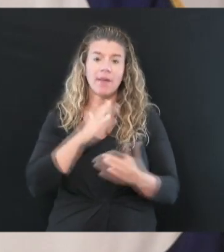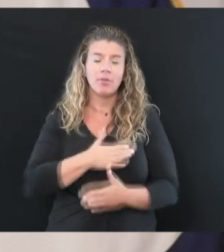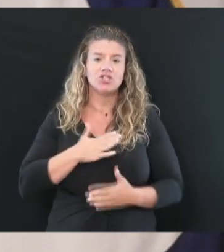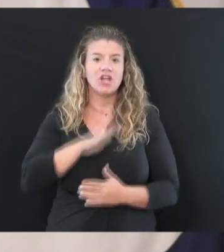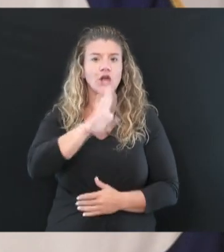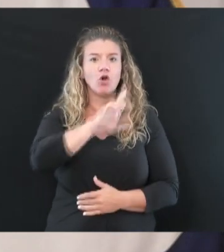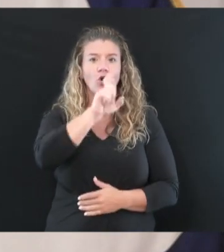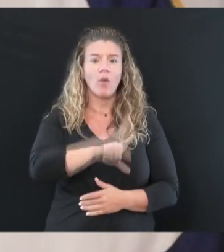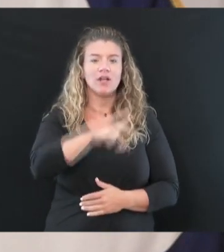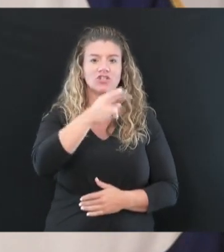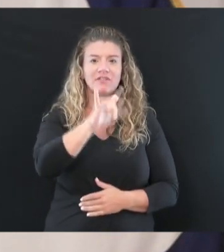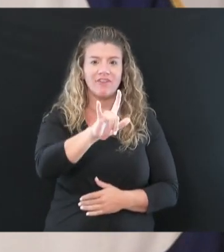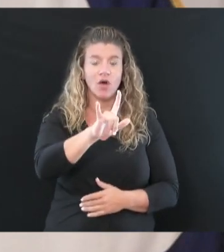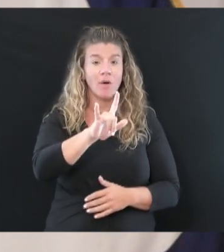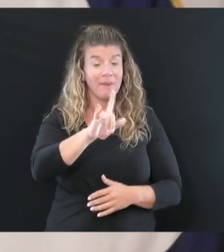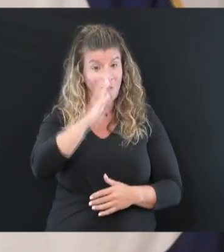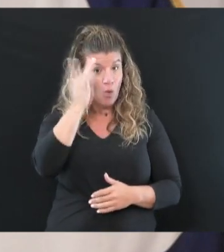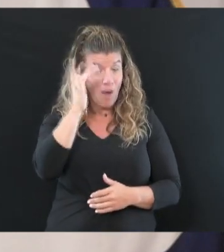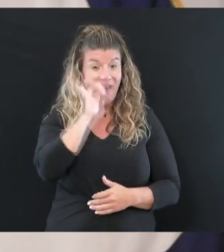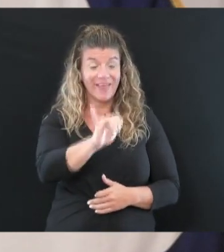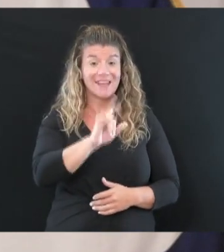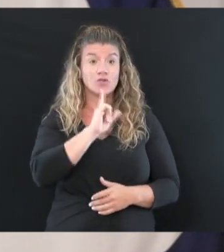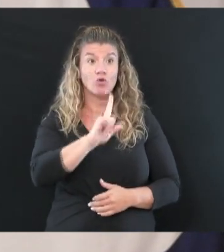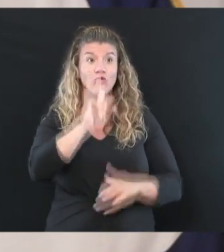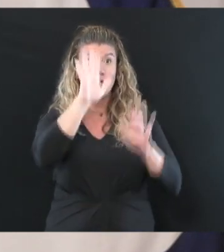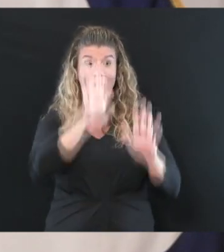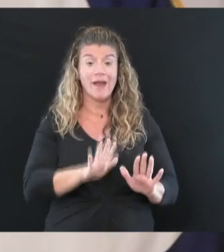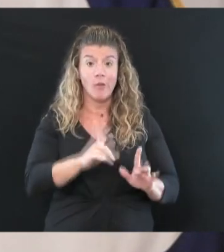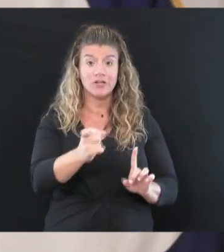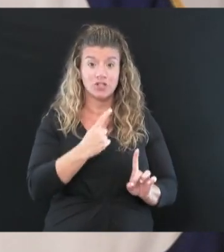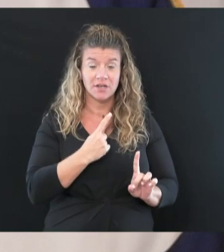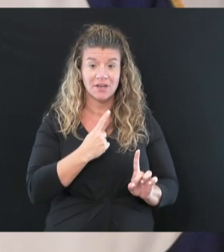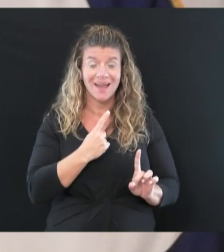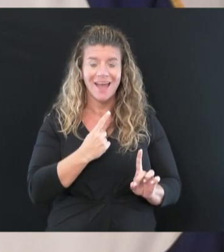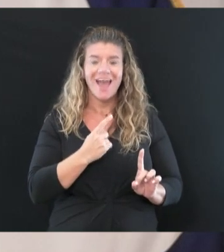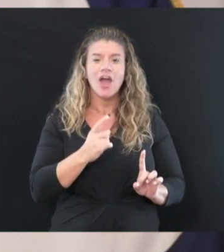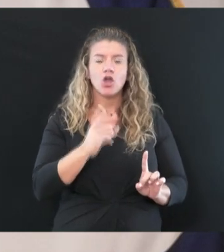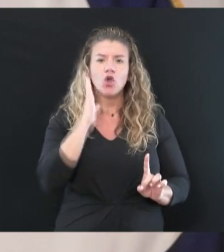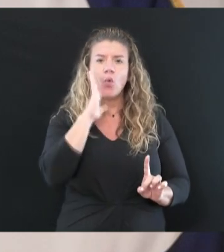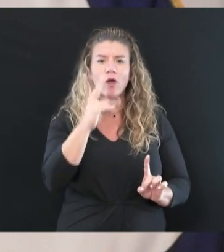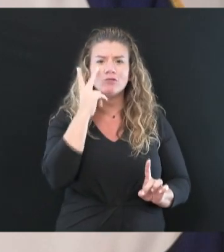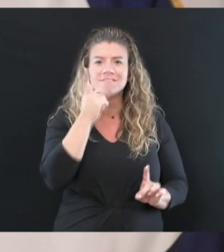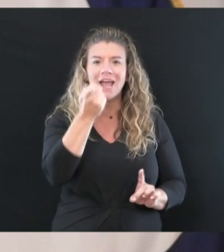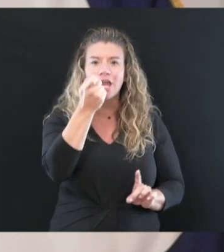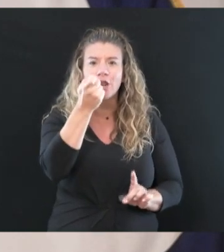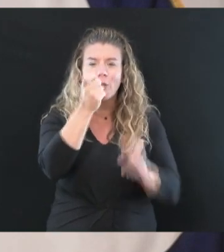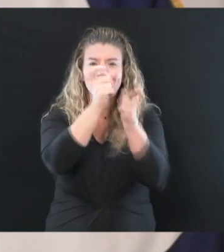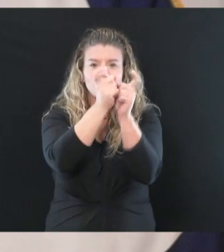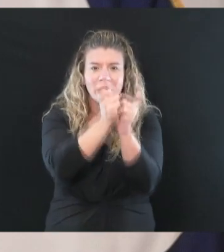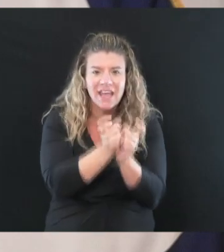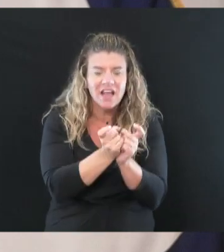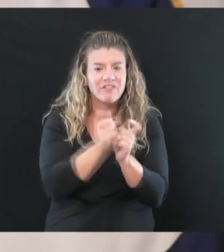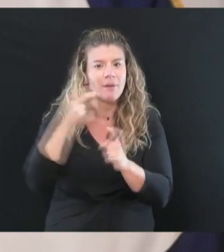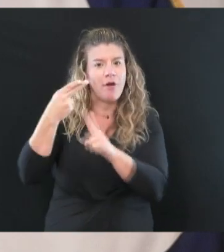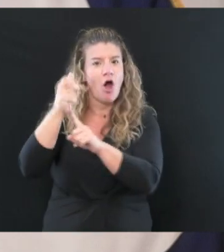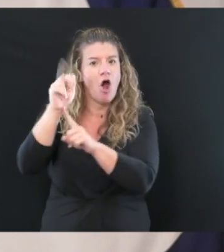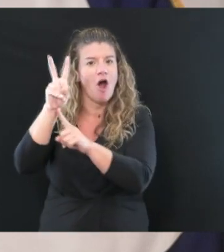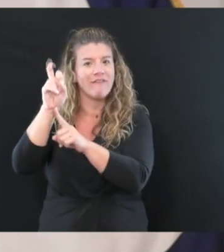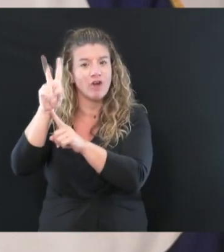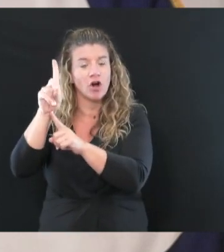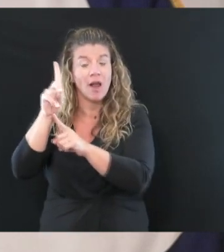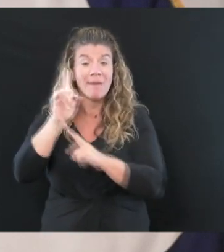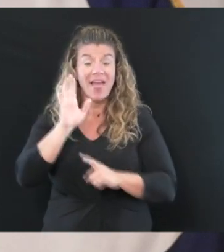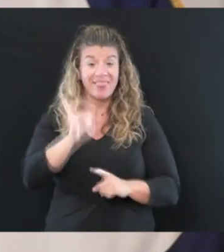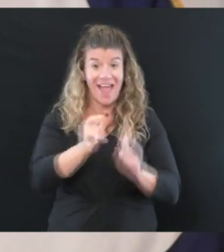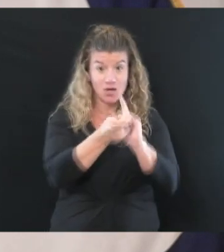because it's a great question from the standpoint that there is a little bit of a tweak from the Harvard model, but the